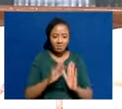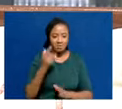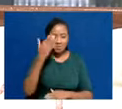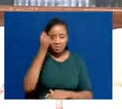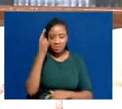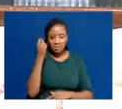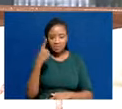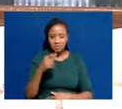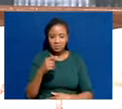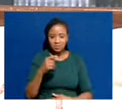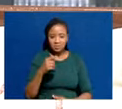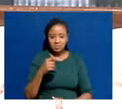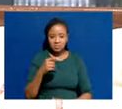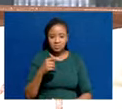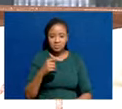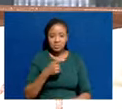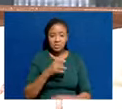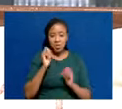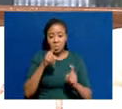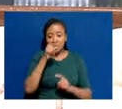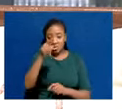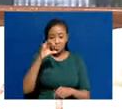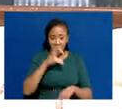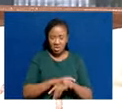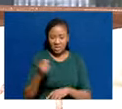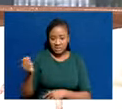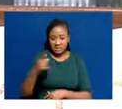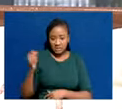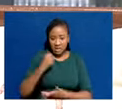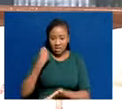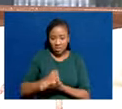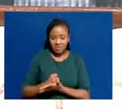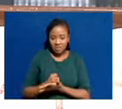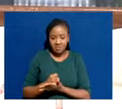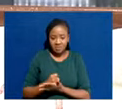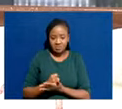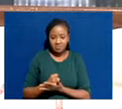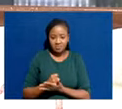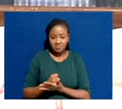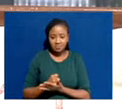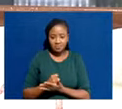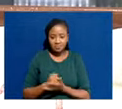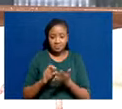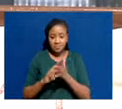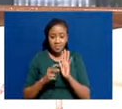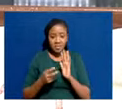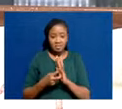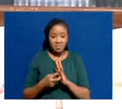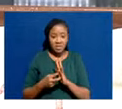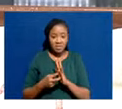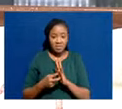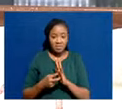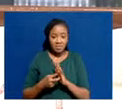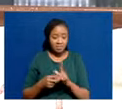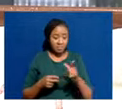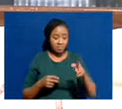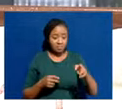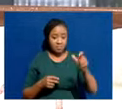just because you get a salary in an office and you feed your kids, doesn't mean that person on the